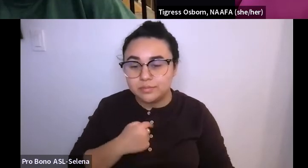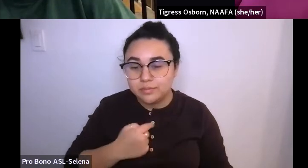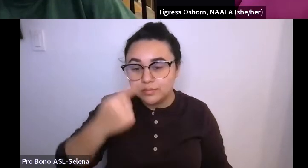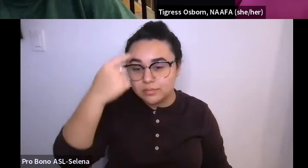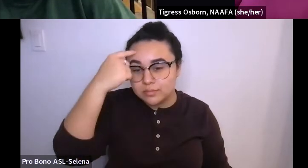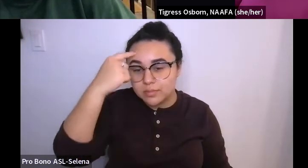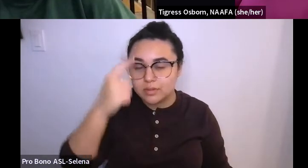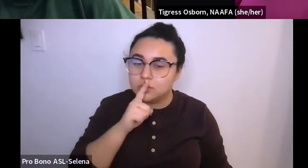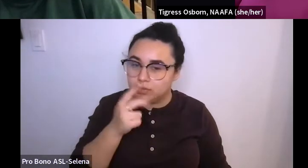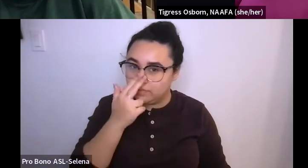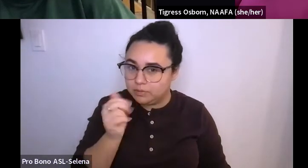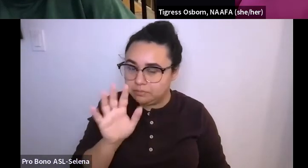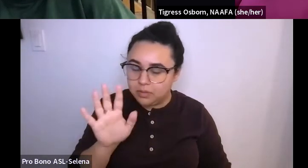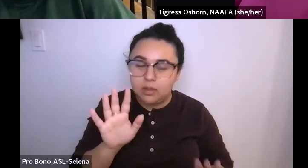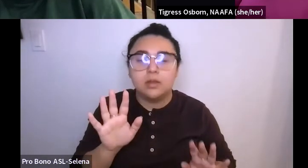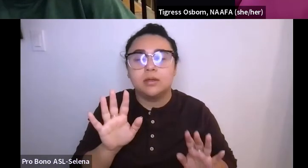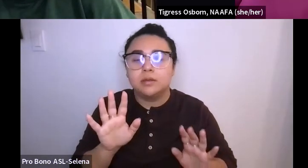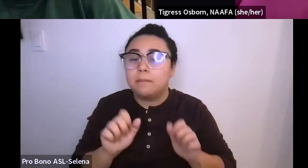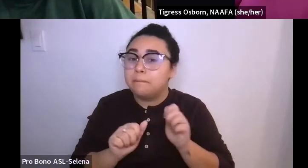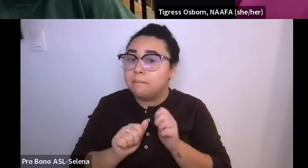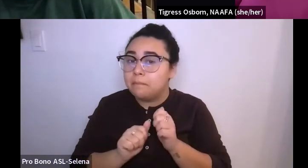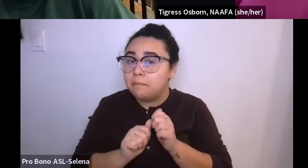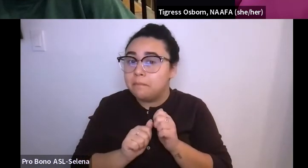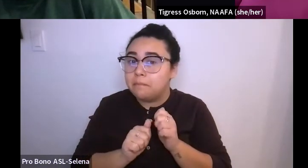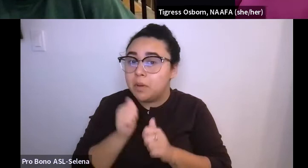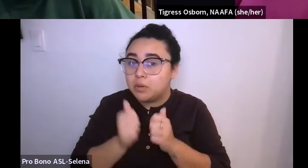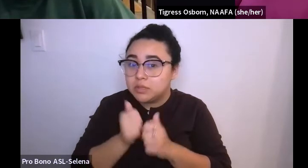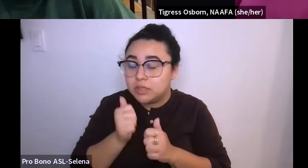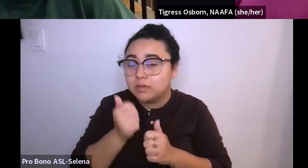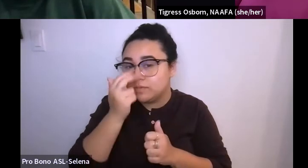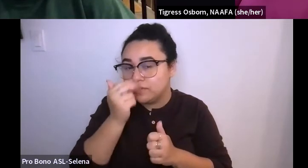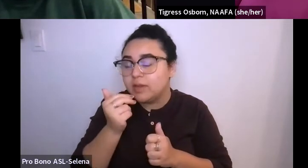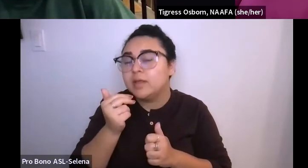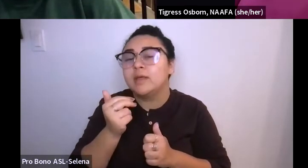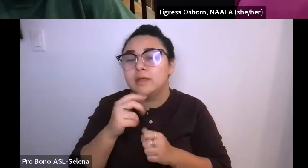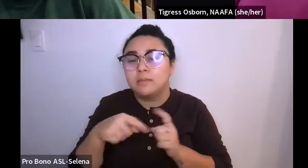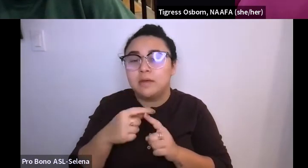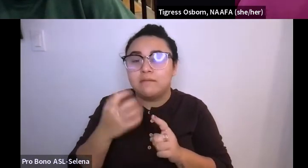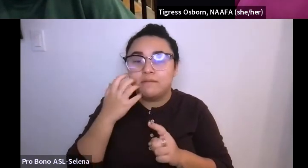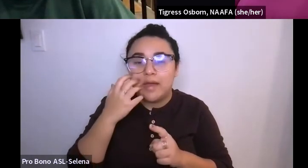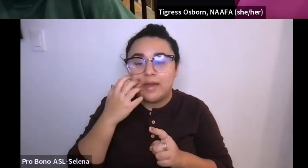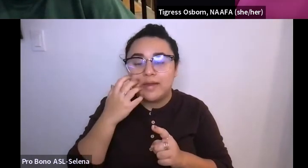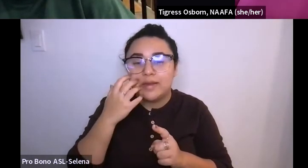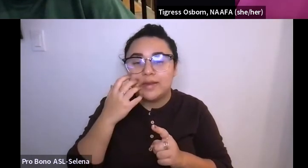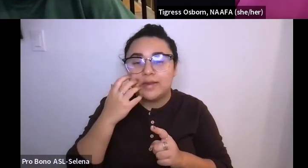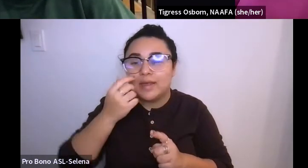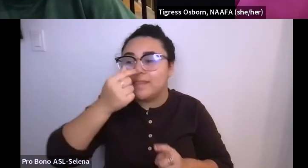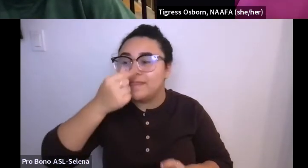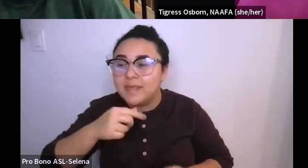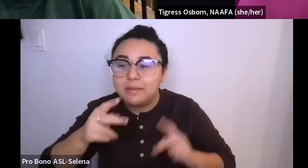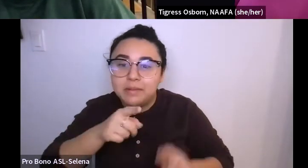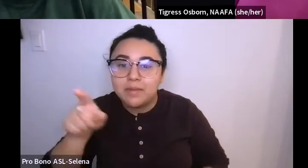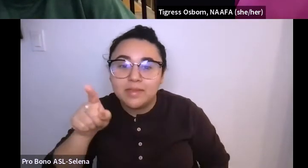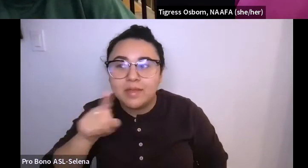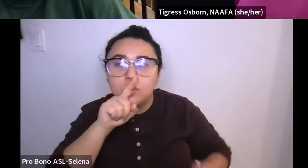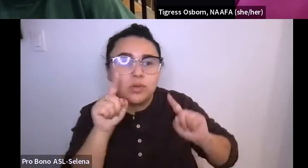I think it's funny. But I think most of what's funny about being fat is thin people and how thin people react to you being fat.